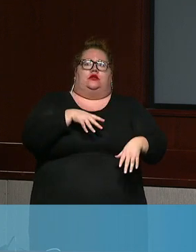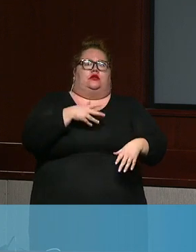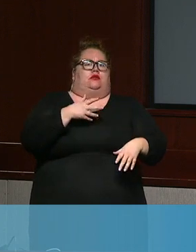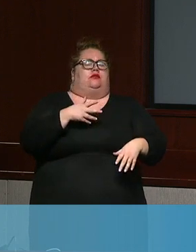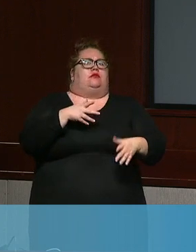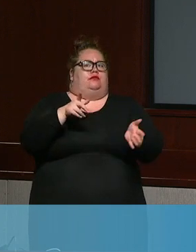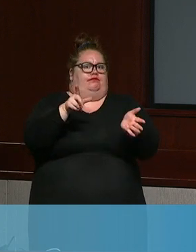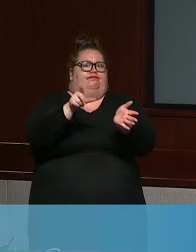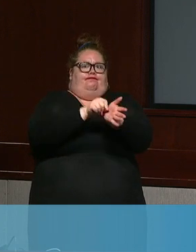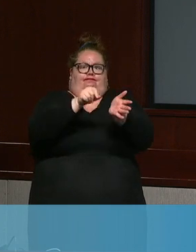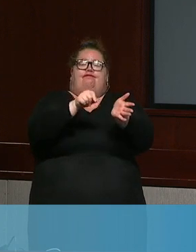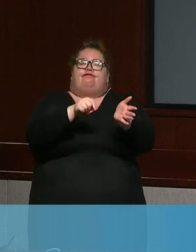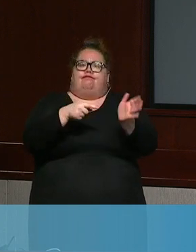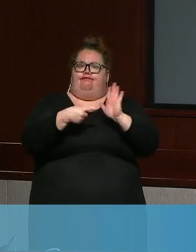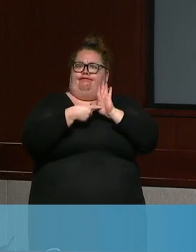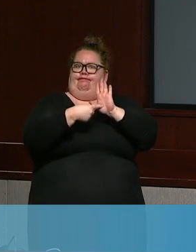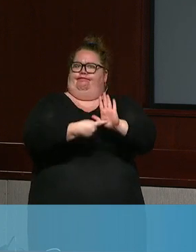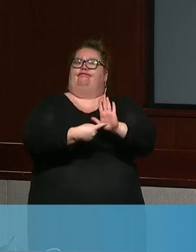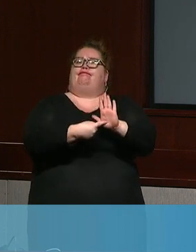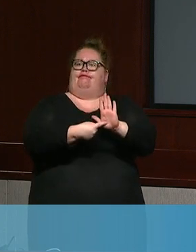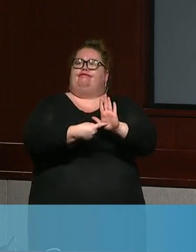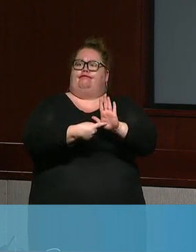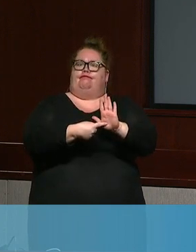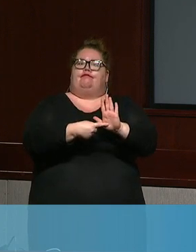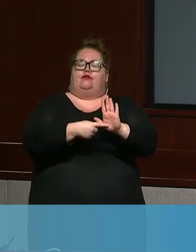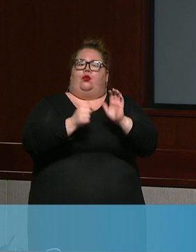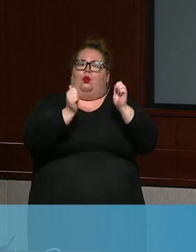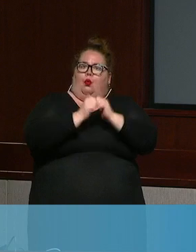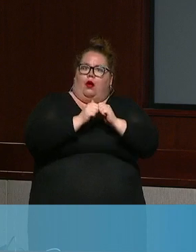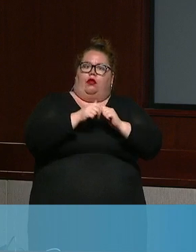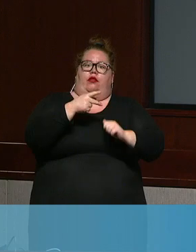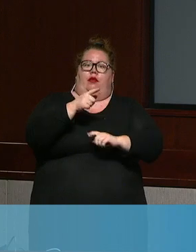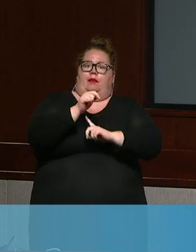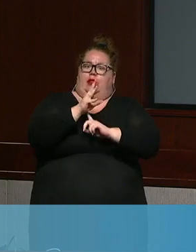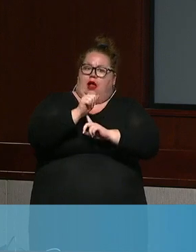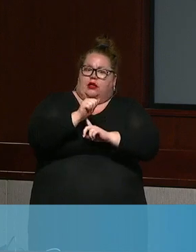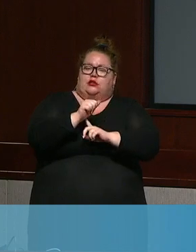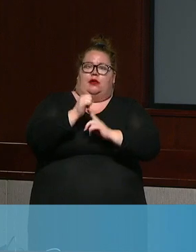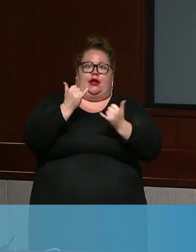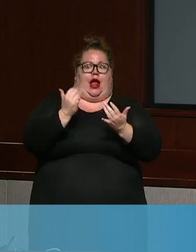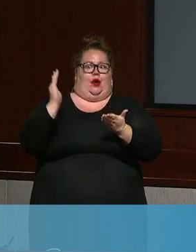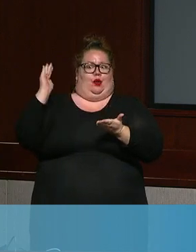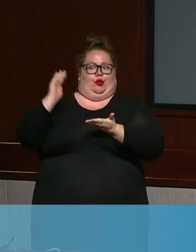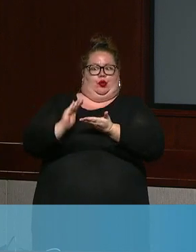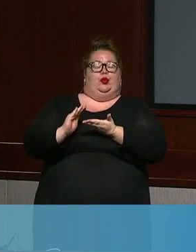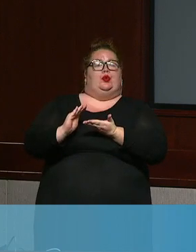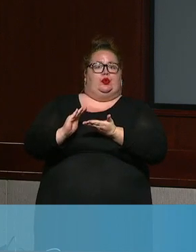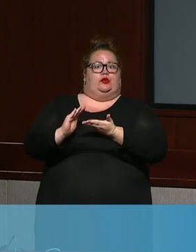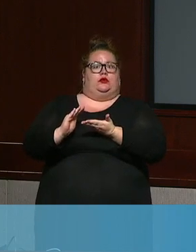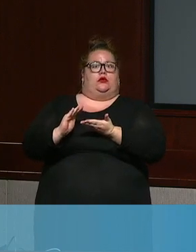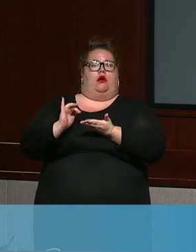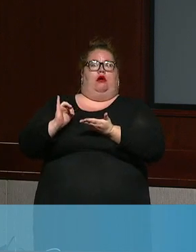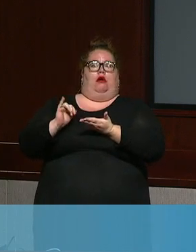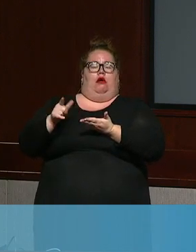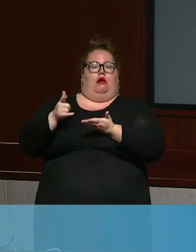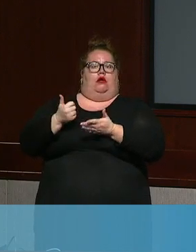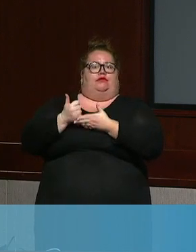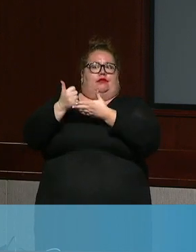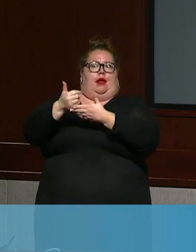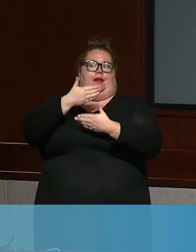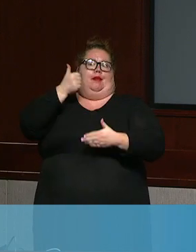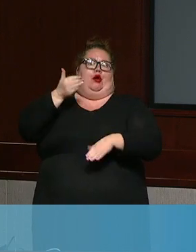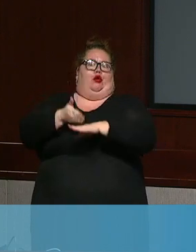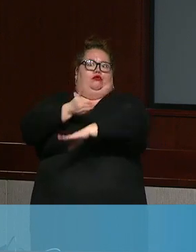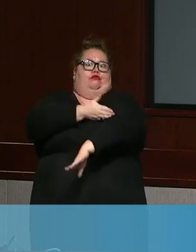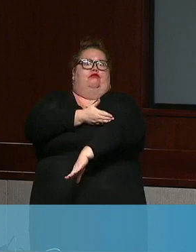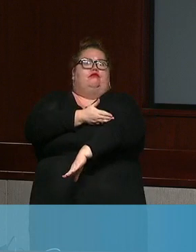positive, showing that there's reduced mortality as well as a shorter time in the hospital for individuals that have COVID-19